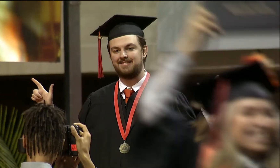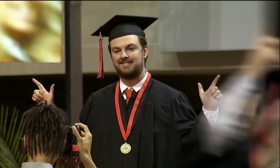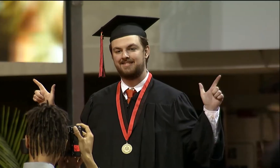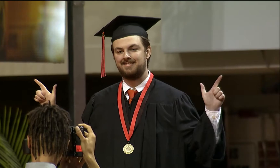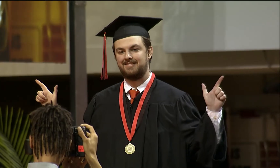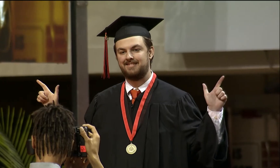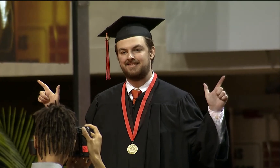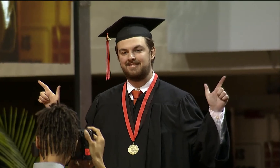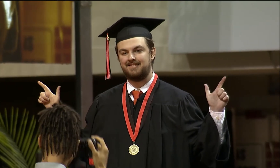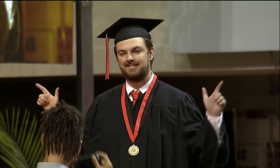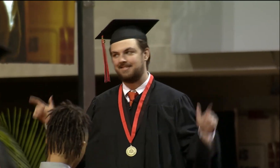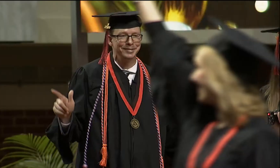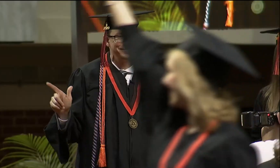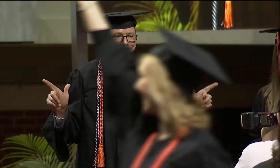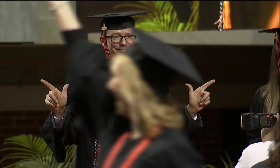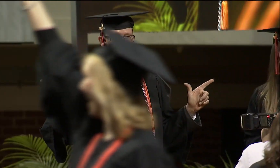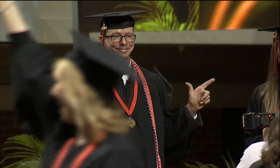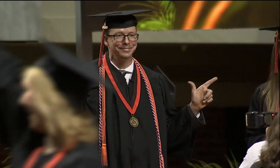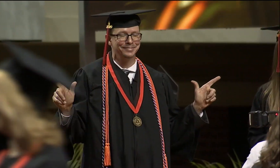Braden Walker.